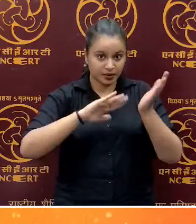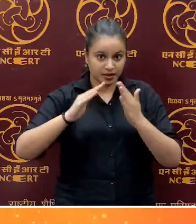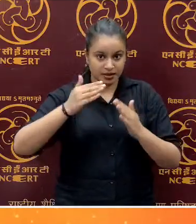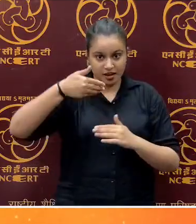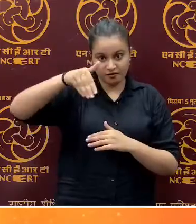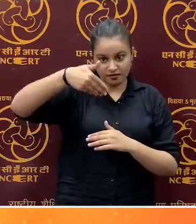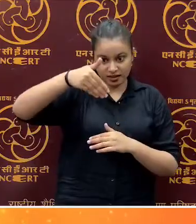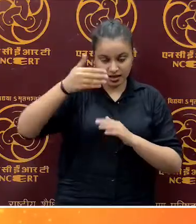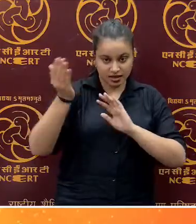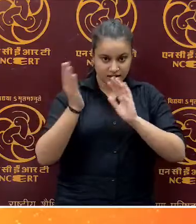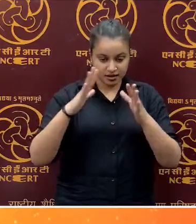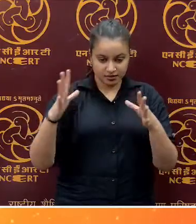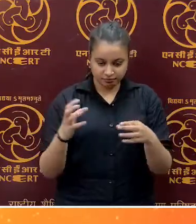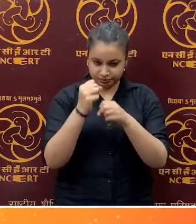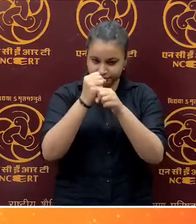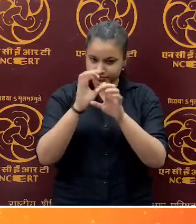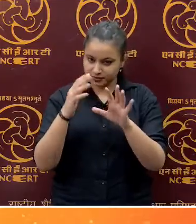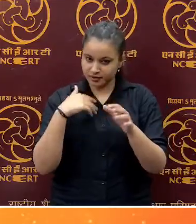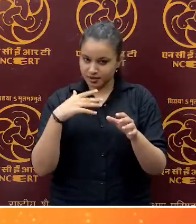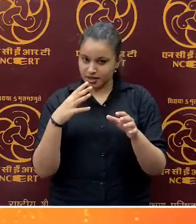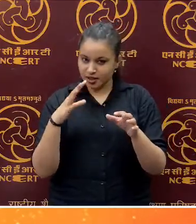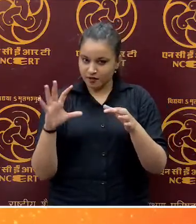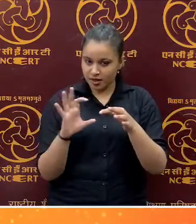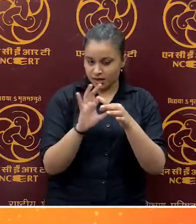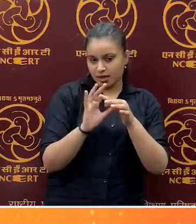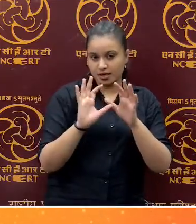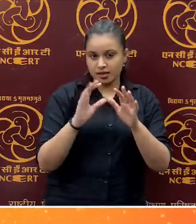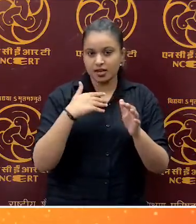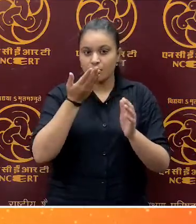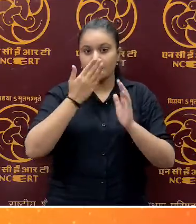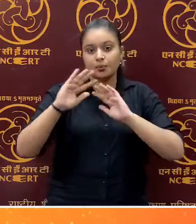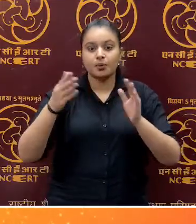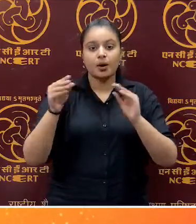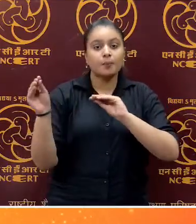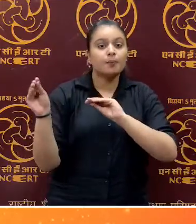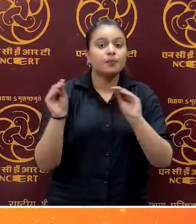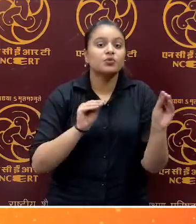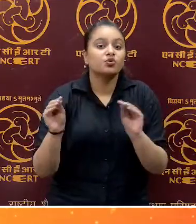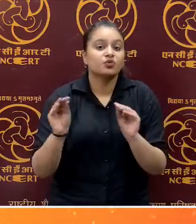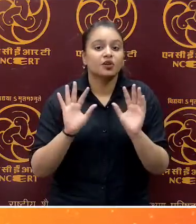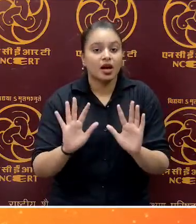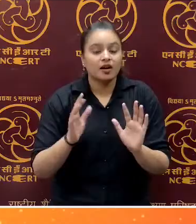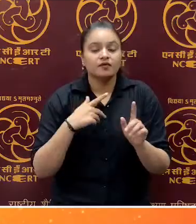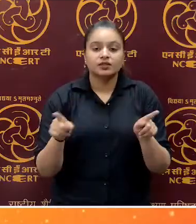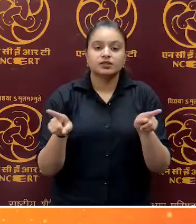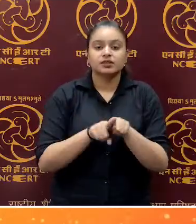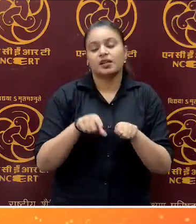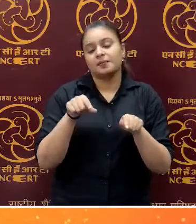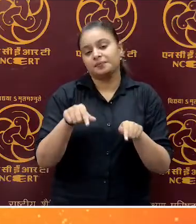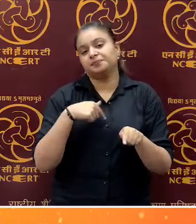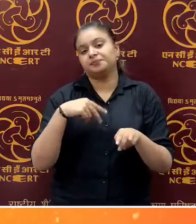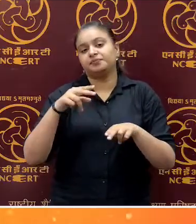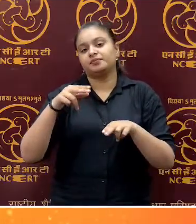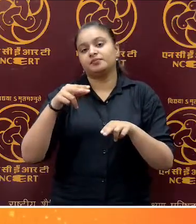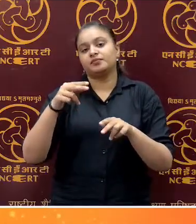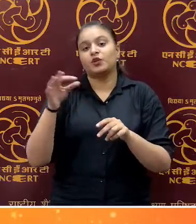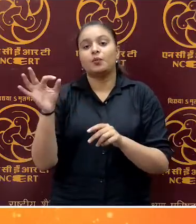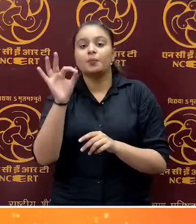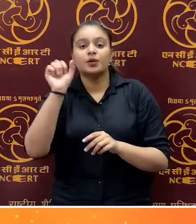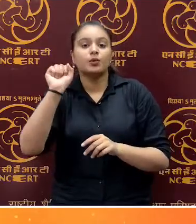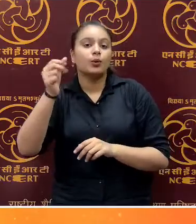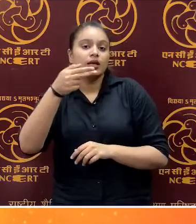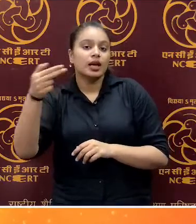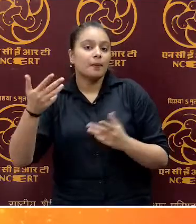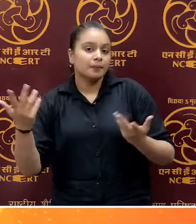it recollects its name by the movement of the leaves. So it's a wonderful chapter. It's an incredible story, and it shows